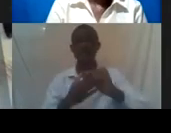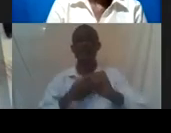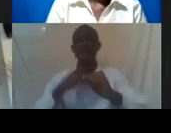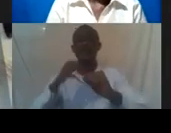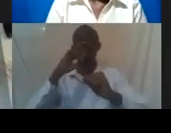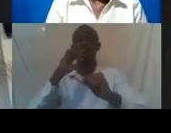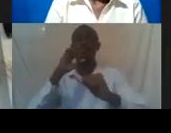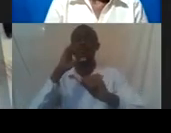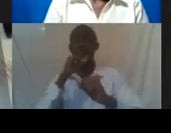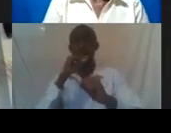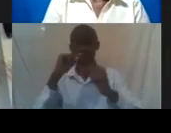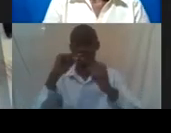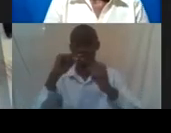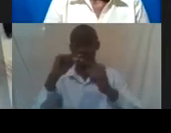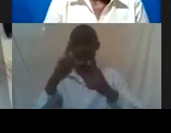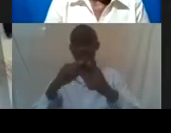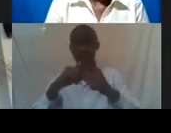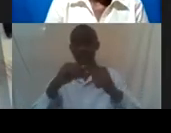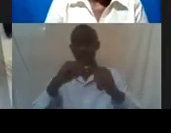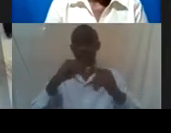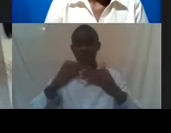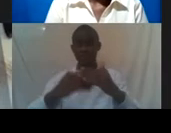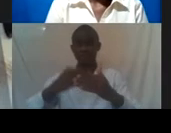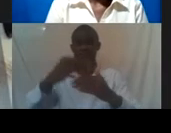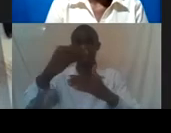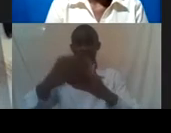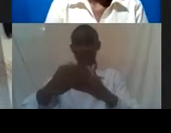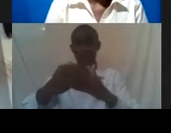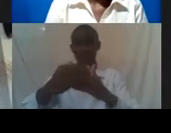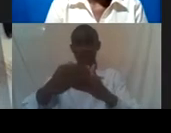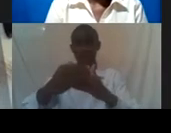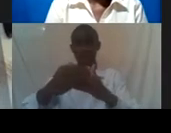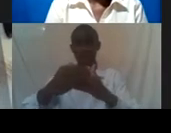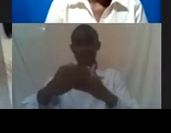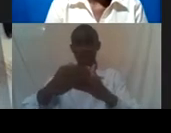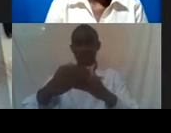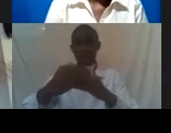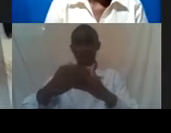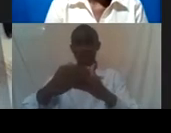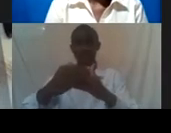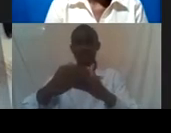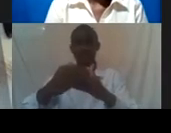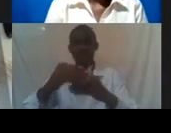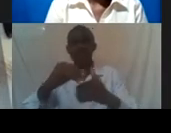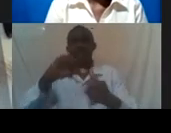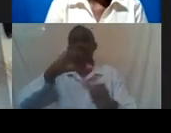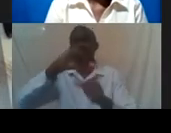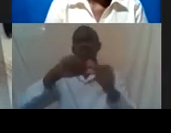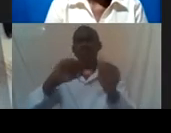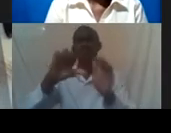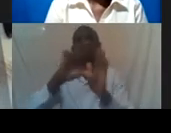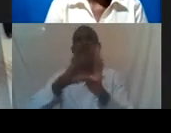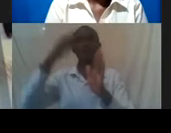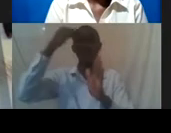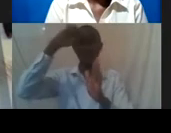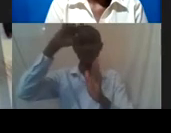the referendum, we then have to deal with the consequential legislations and the policies